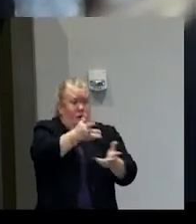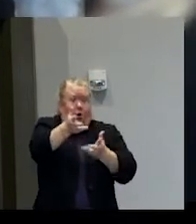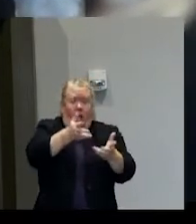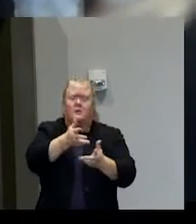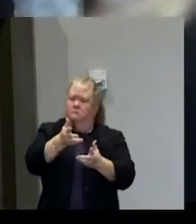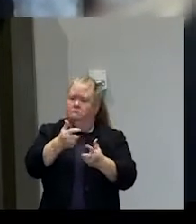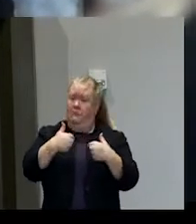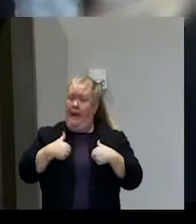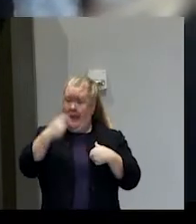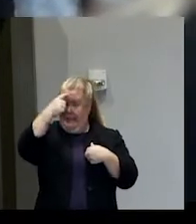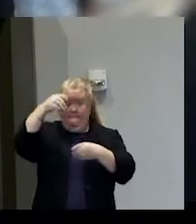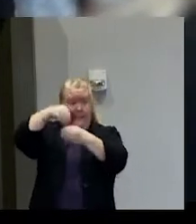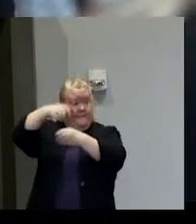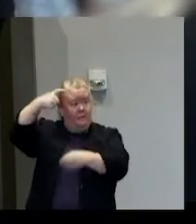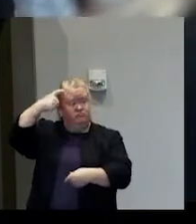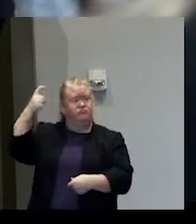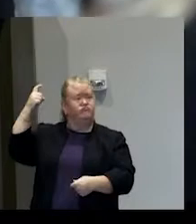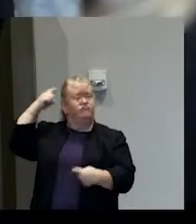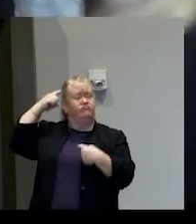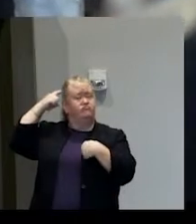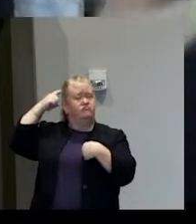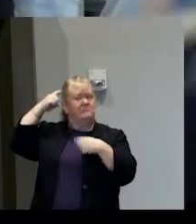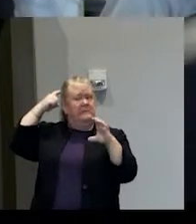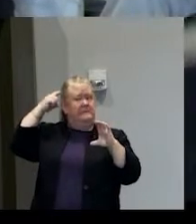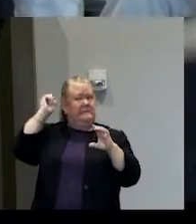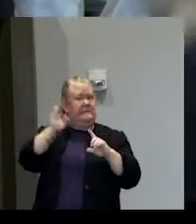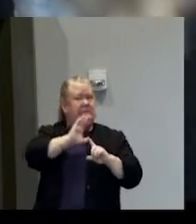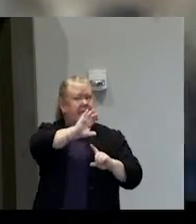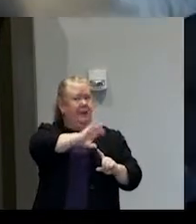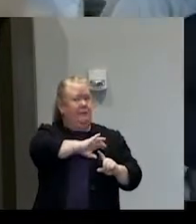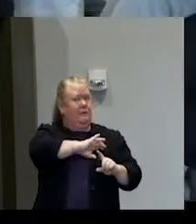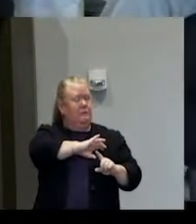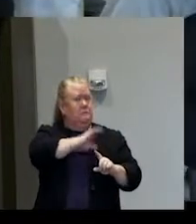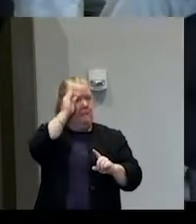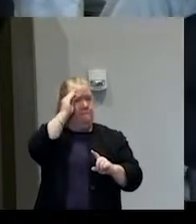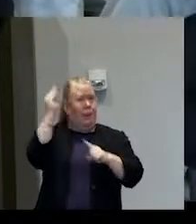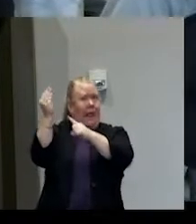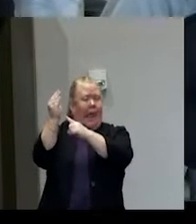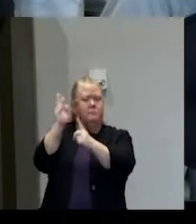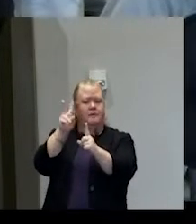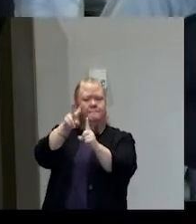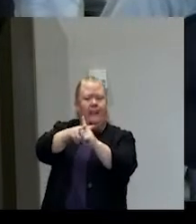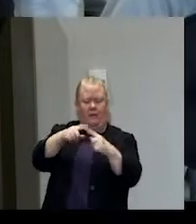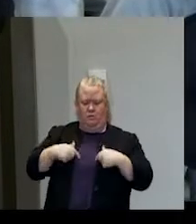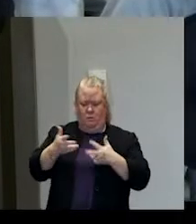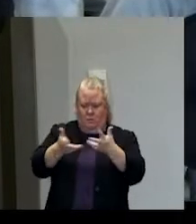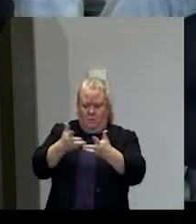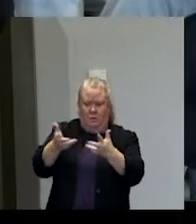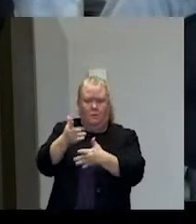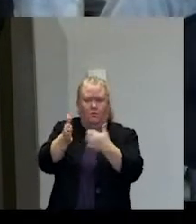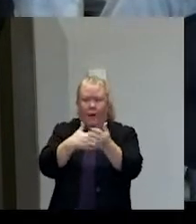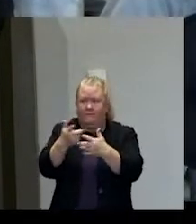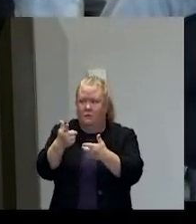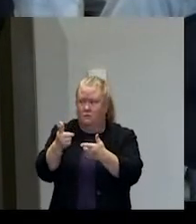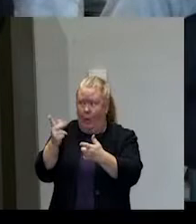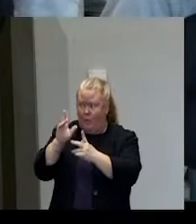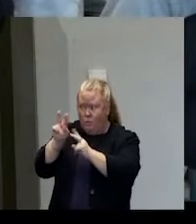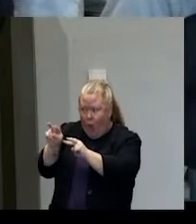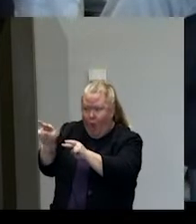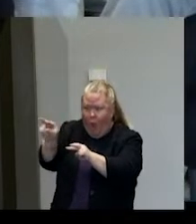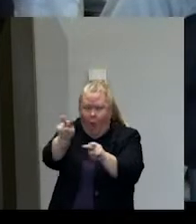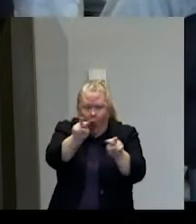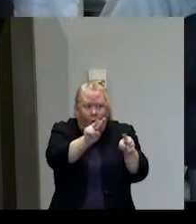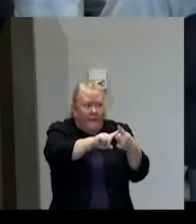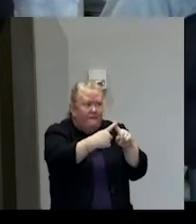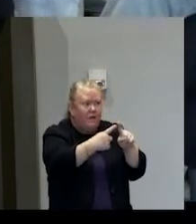a place and I think, well, what would Kate Blanchett do? How did this person, what did Rachel from Friends interact like? And that's how